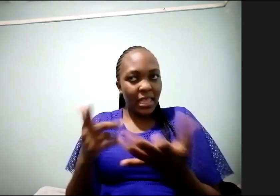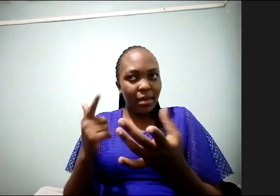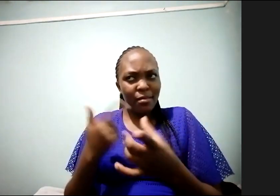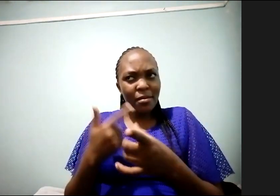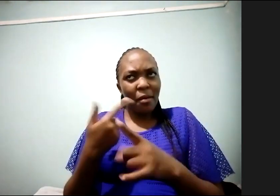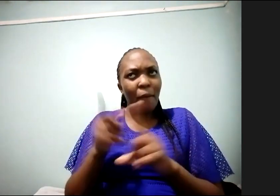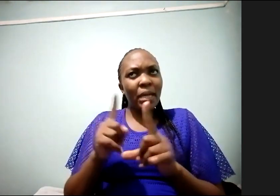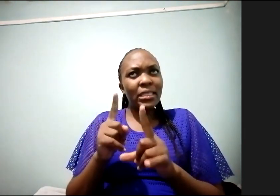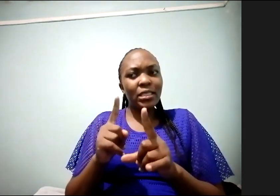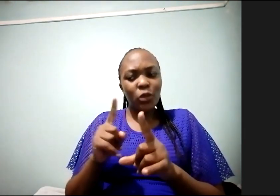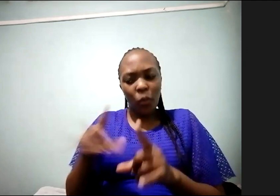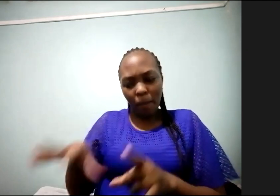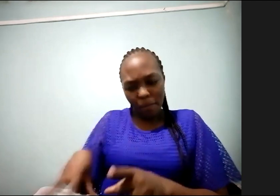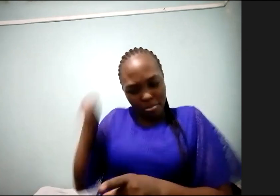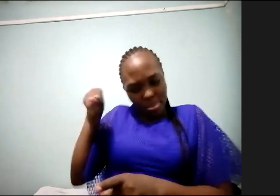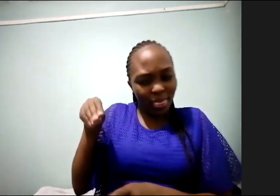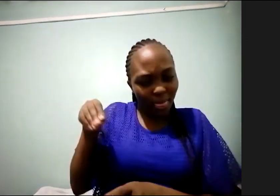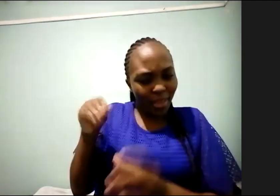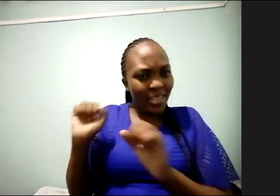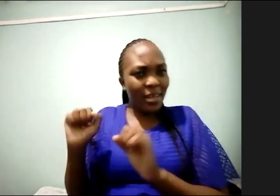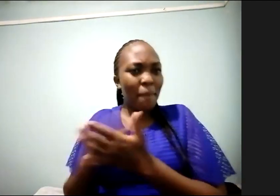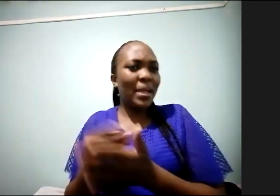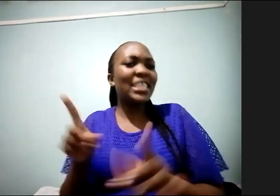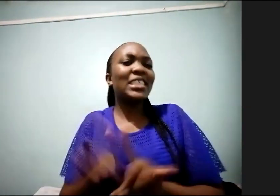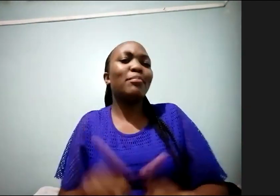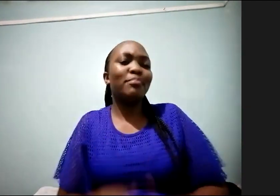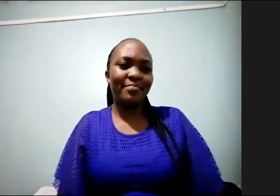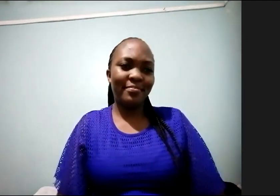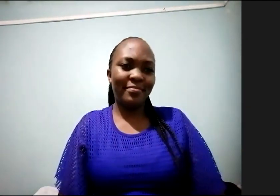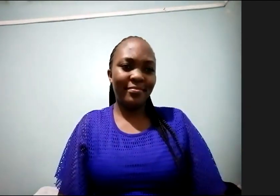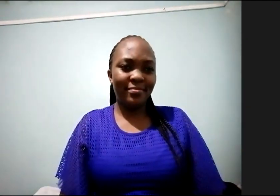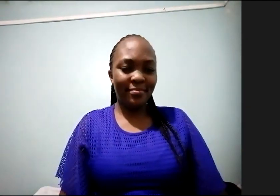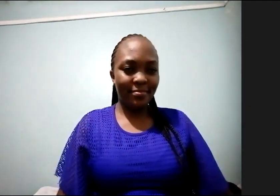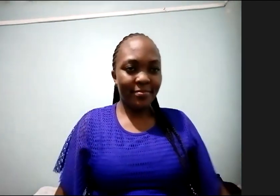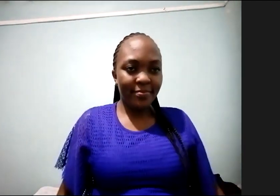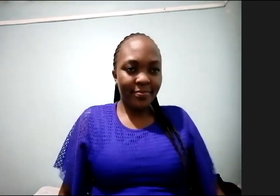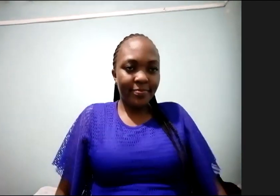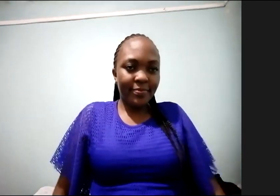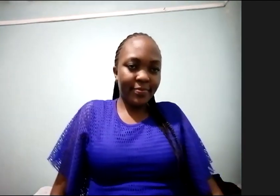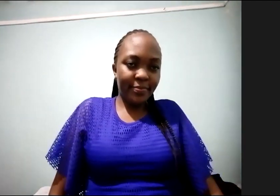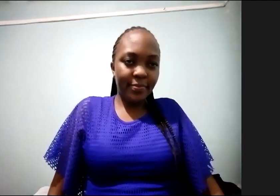George, if you can also get us, you can let me know. At you what? Repeat the question.